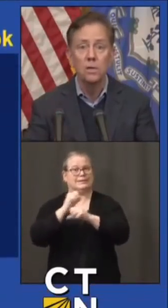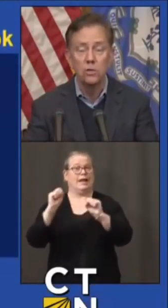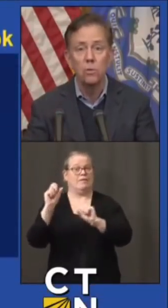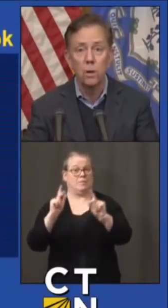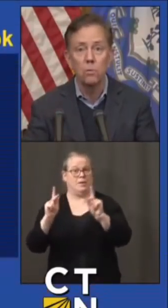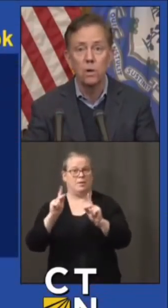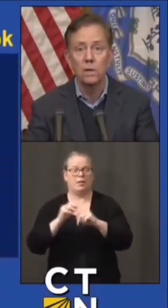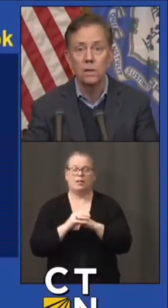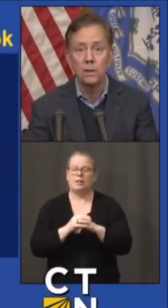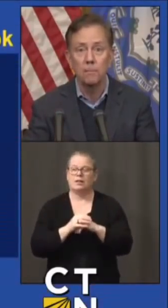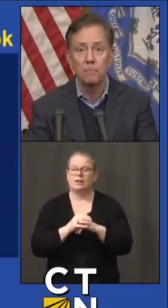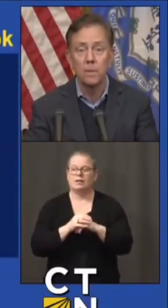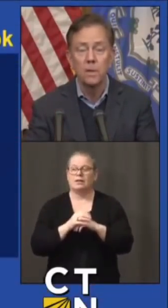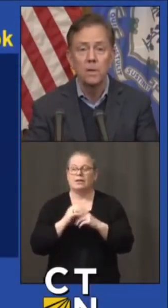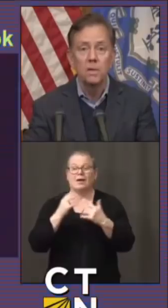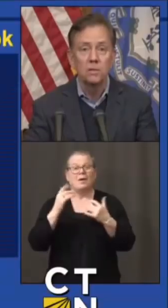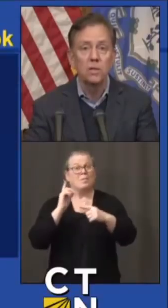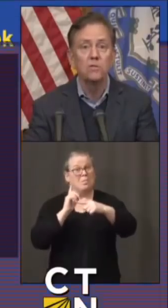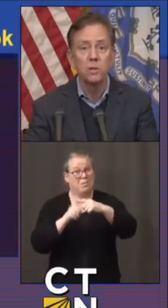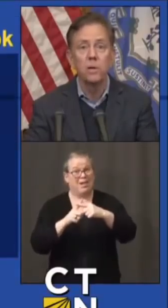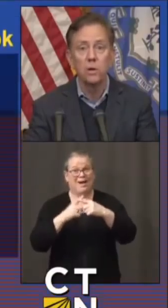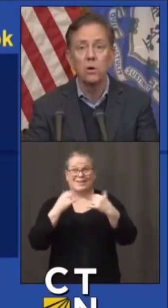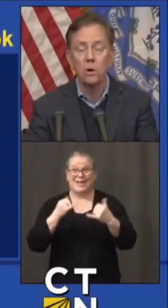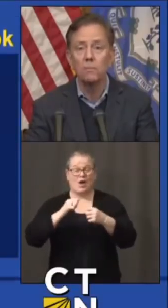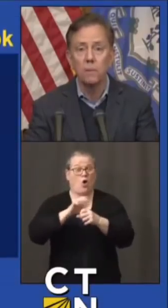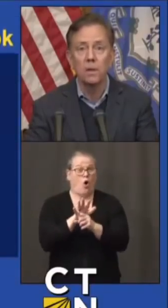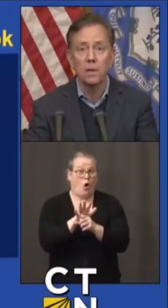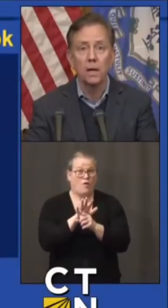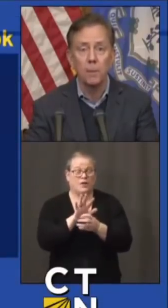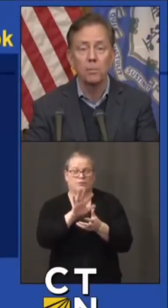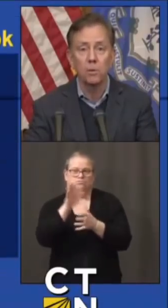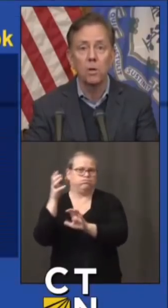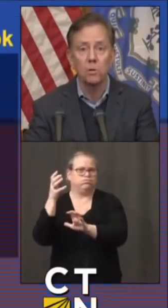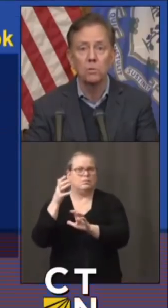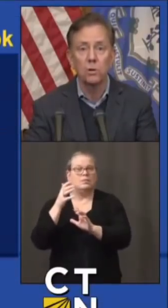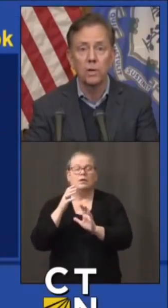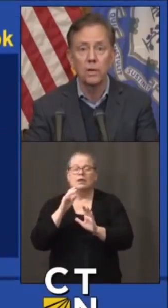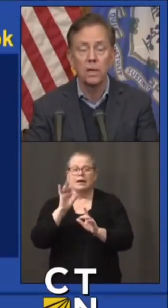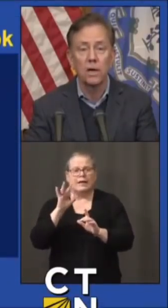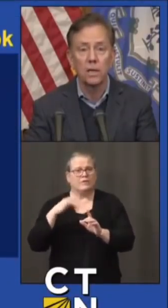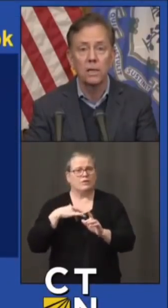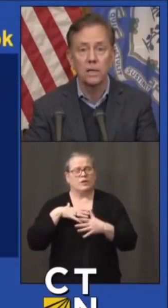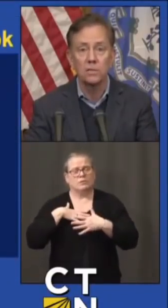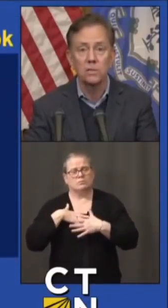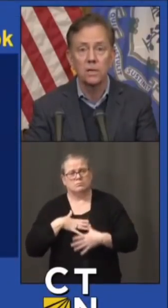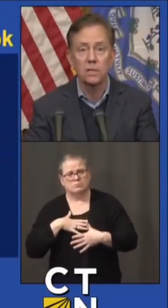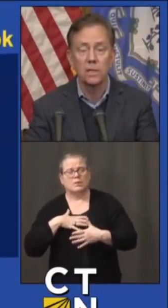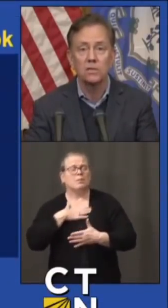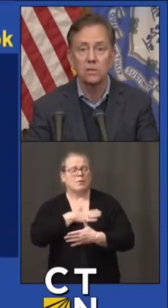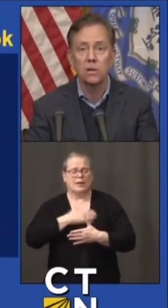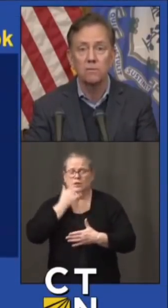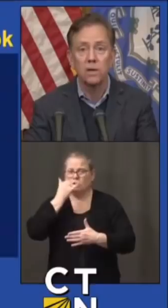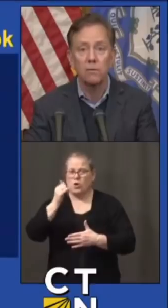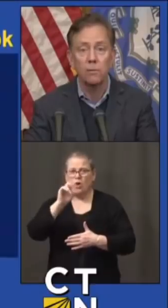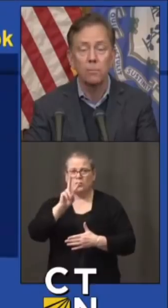call 211, just give somebody a call. A lot of people are alone during the holidays, and